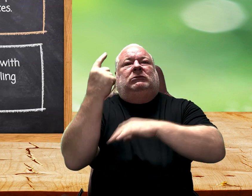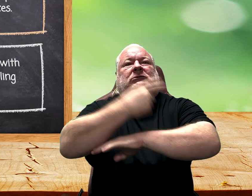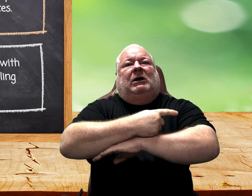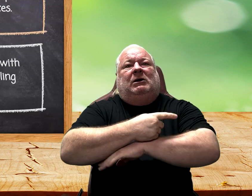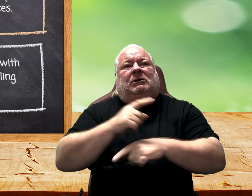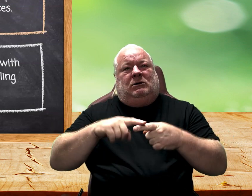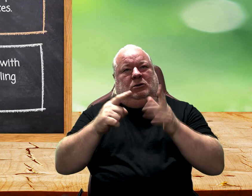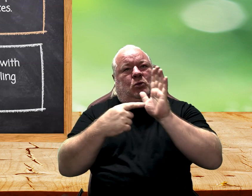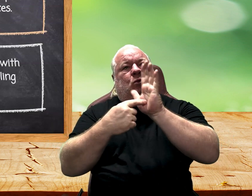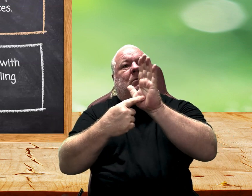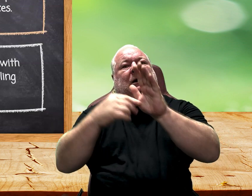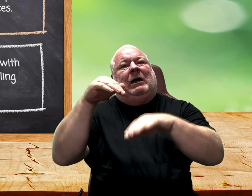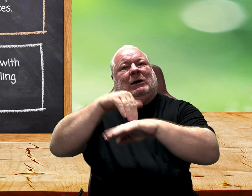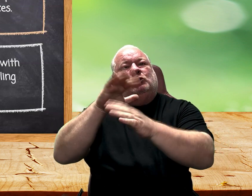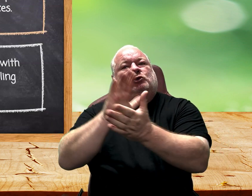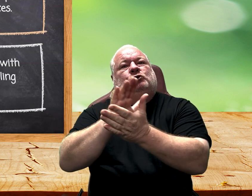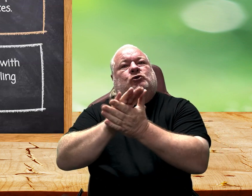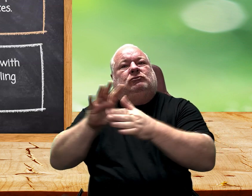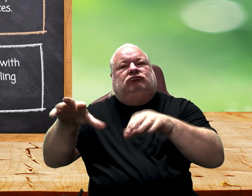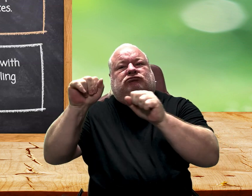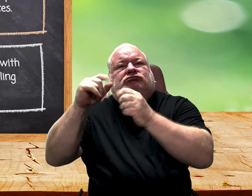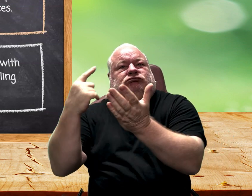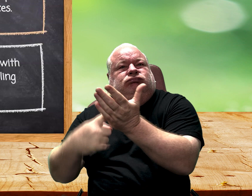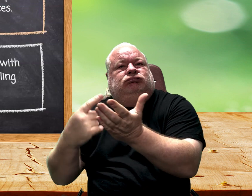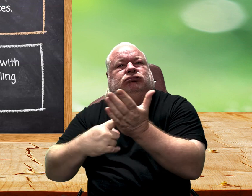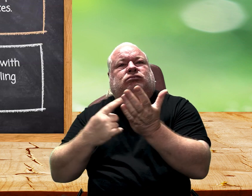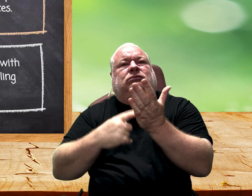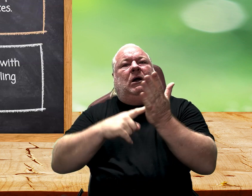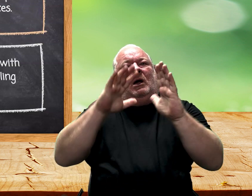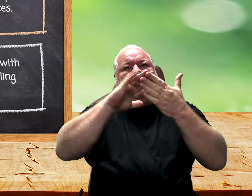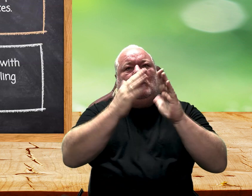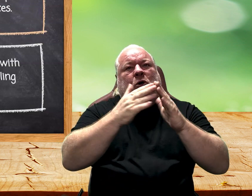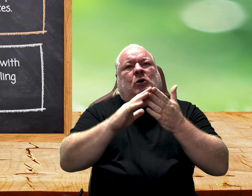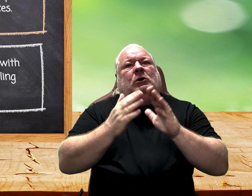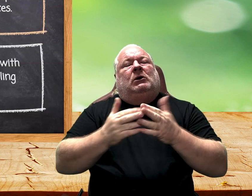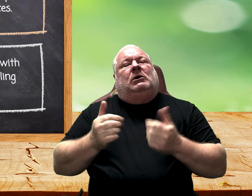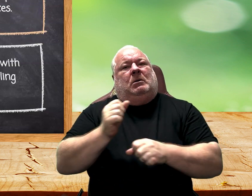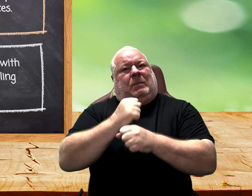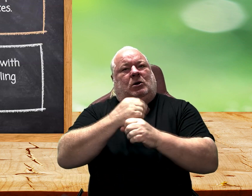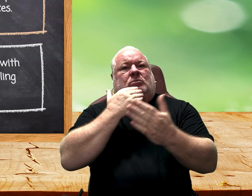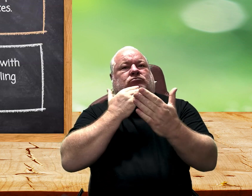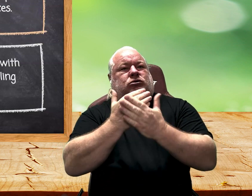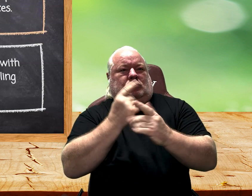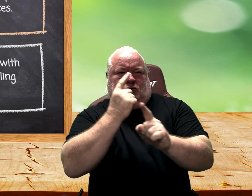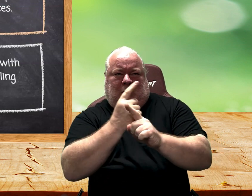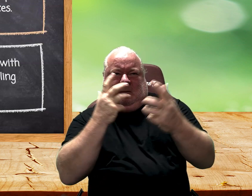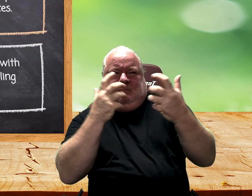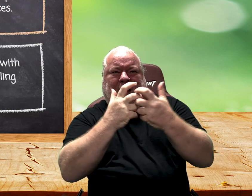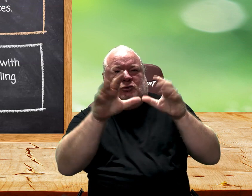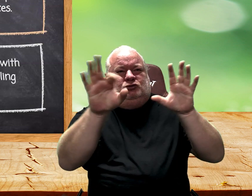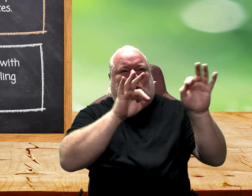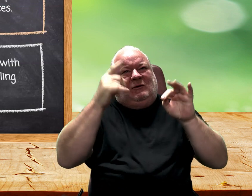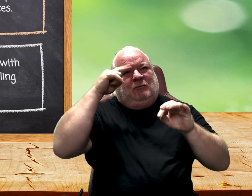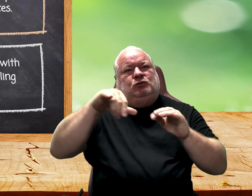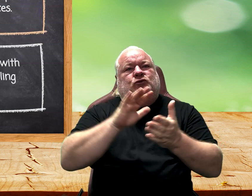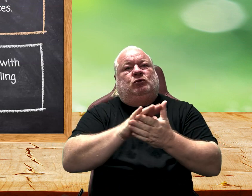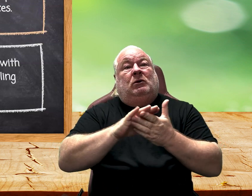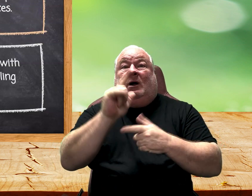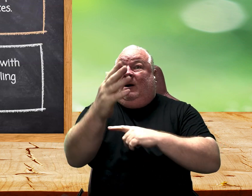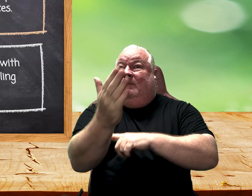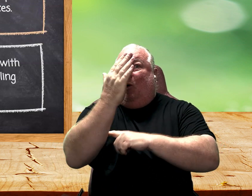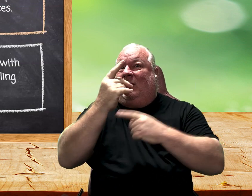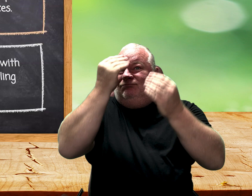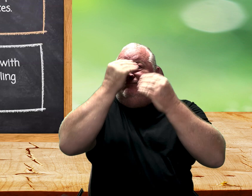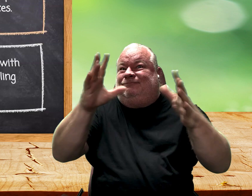council at school functions and in the community. They make appropriate choices and act as role models at Raymond Temple. They make